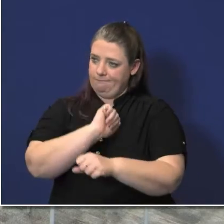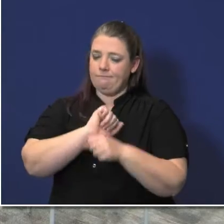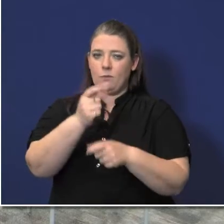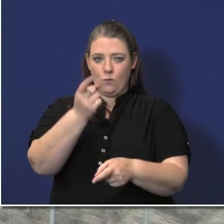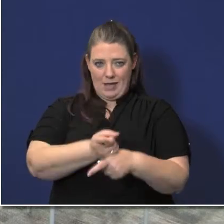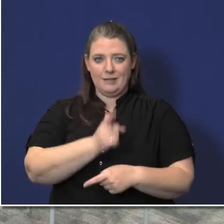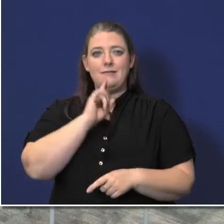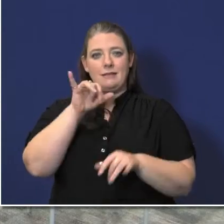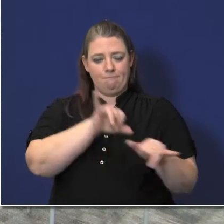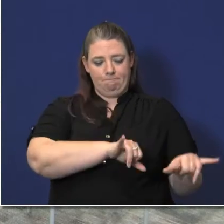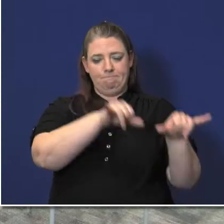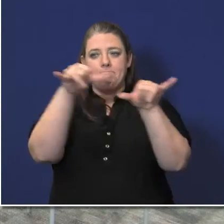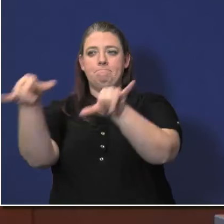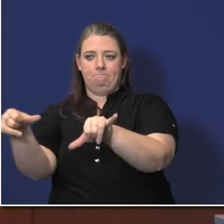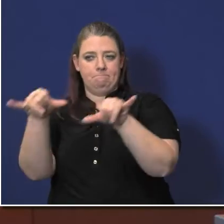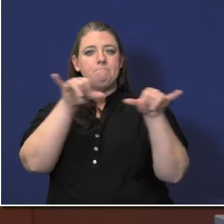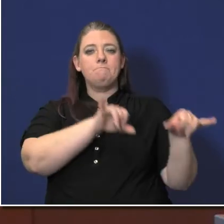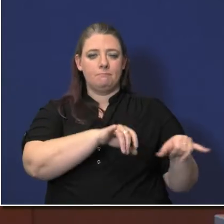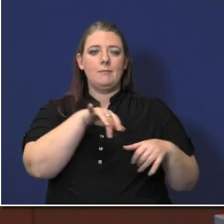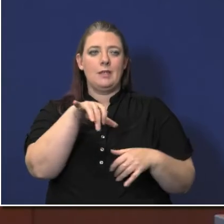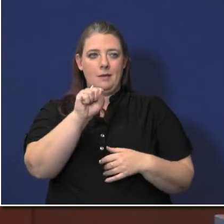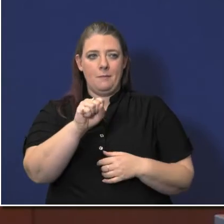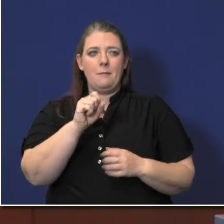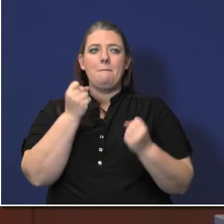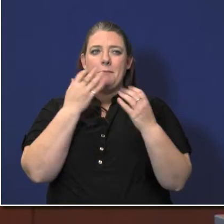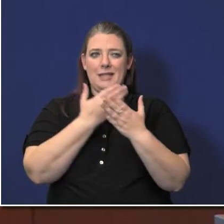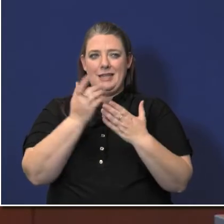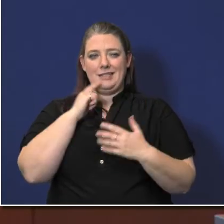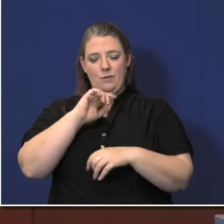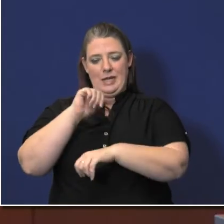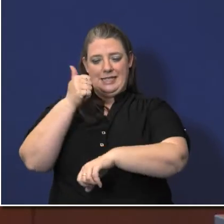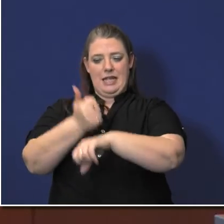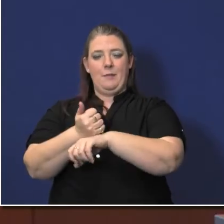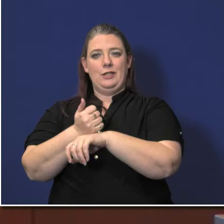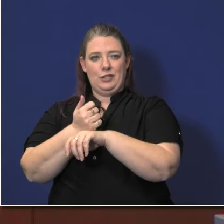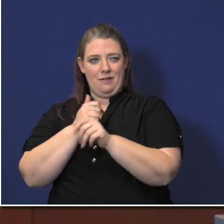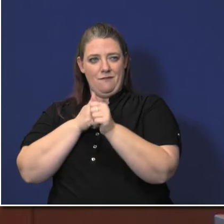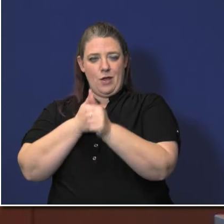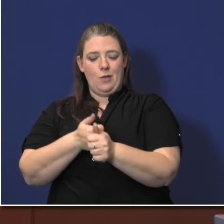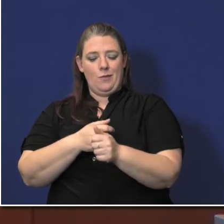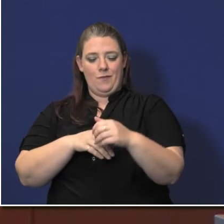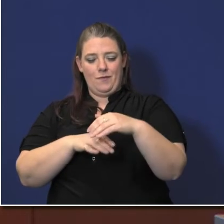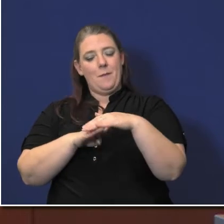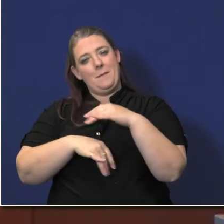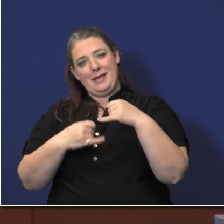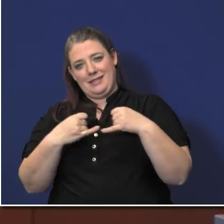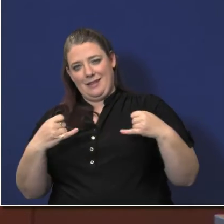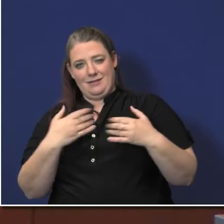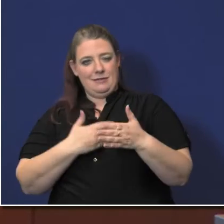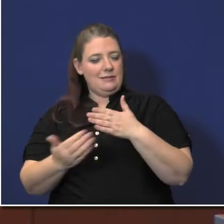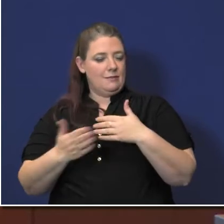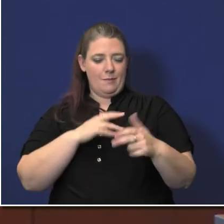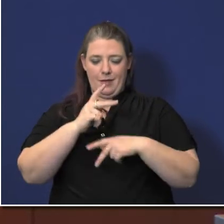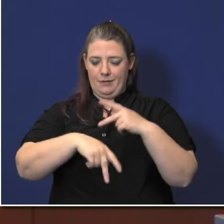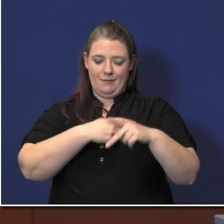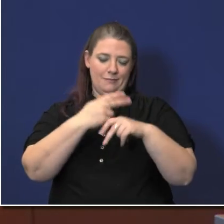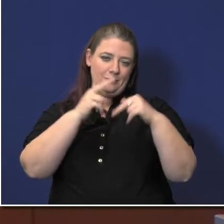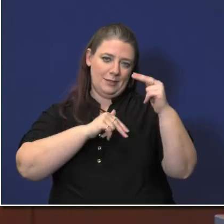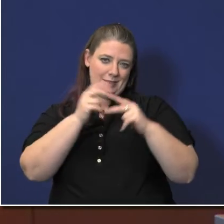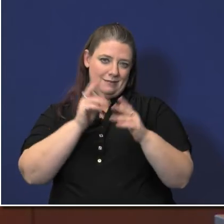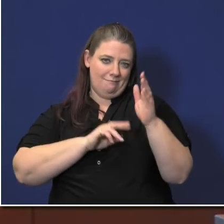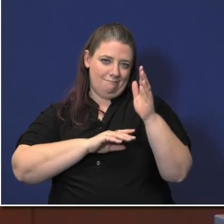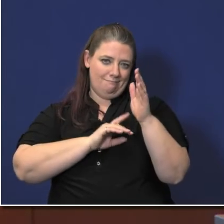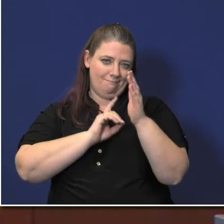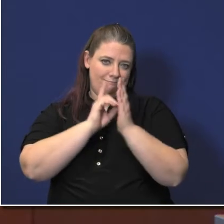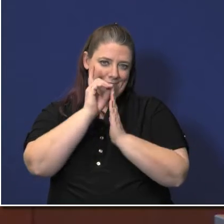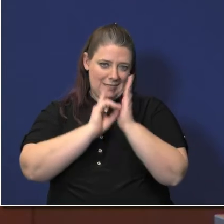do carry over. A lot of these things we kind of establish and follow as a baseline, no matter what type of building we're designing. But